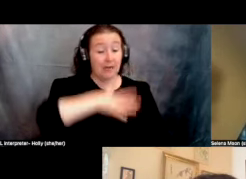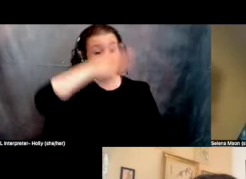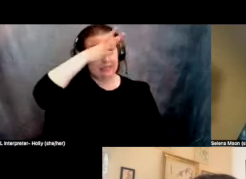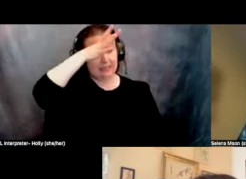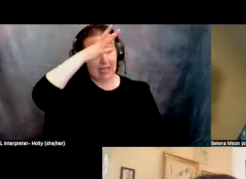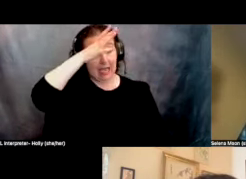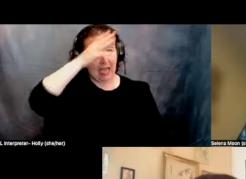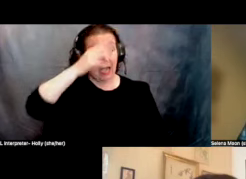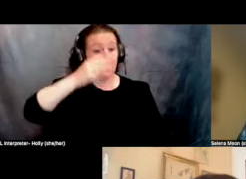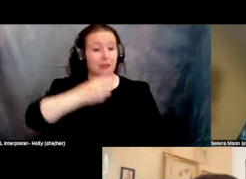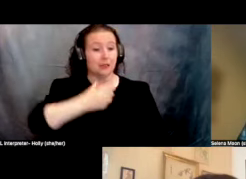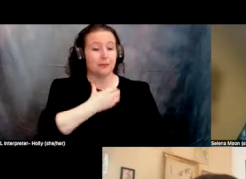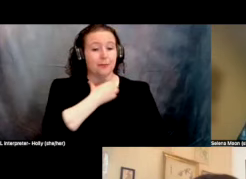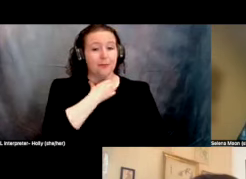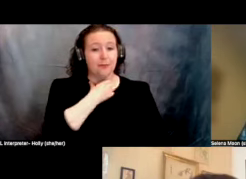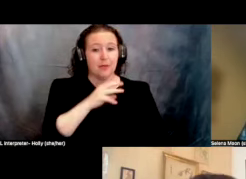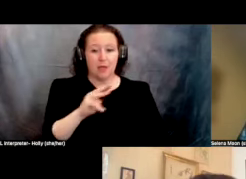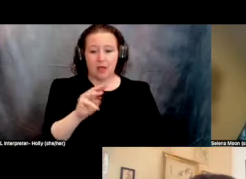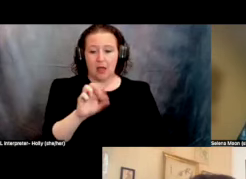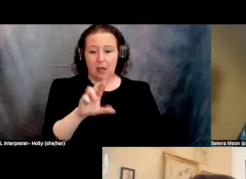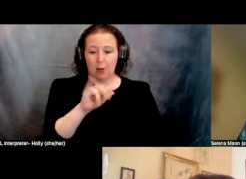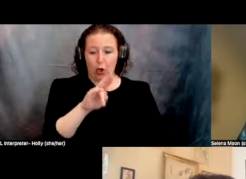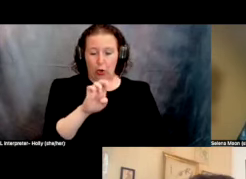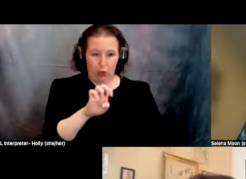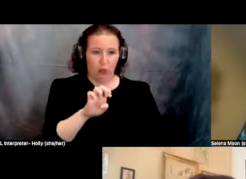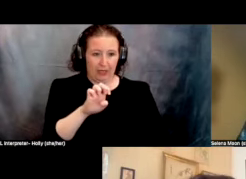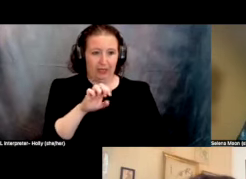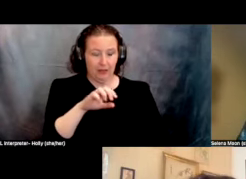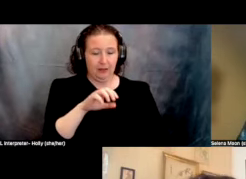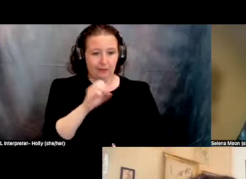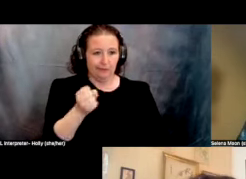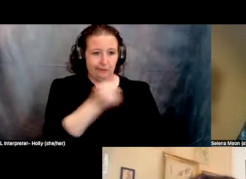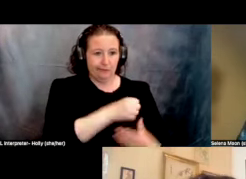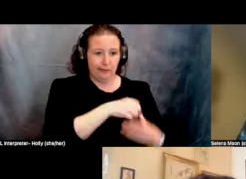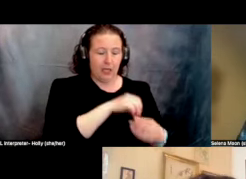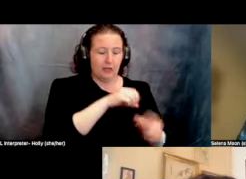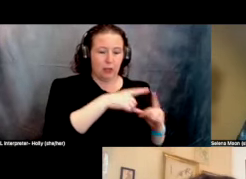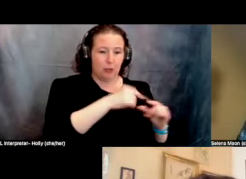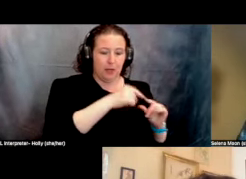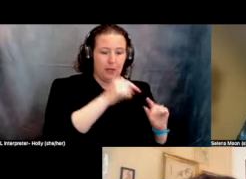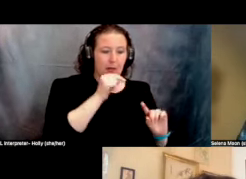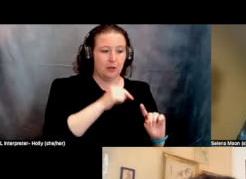Marine stationed there. And